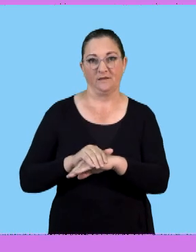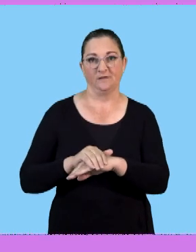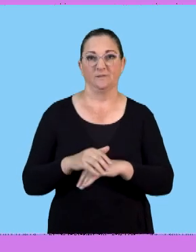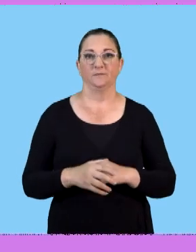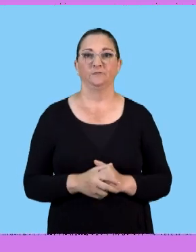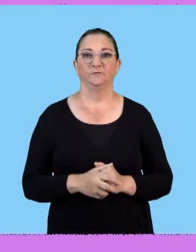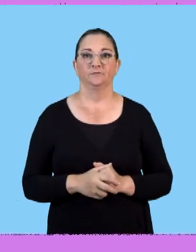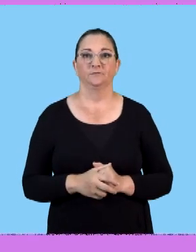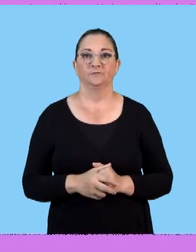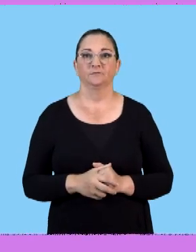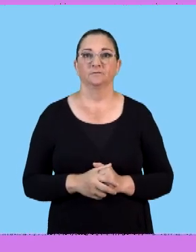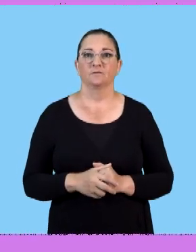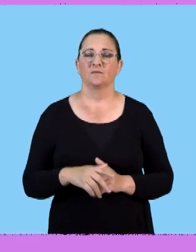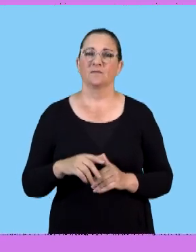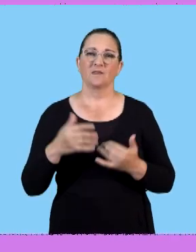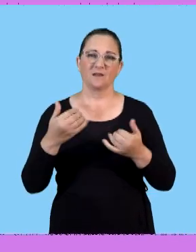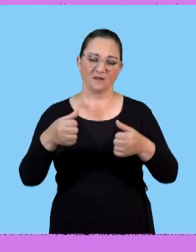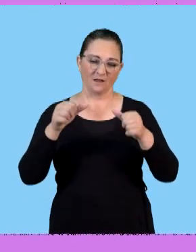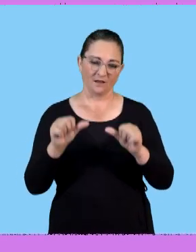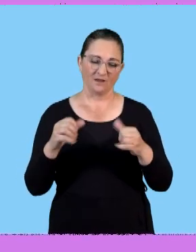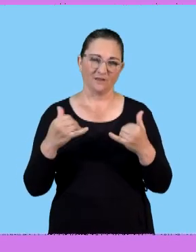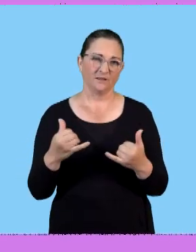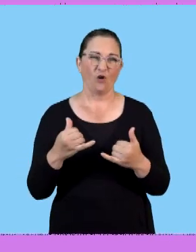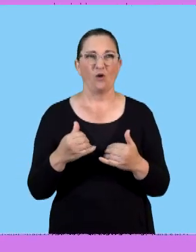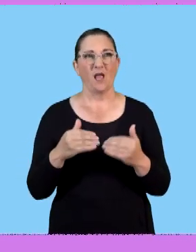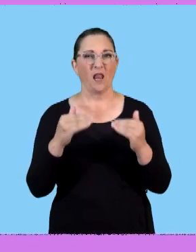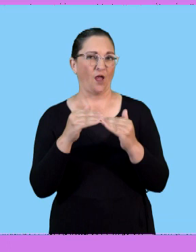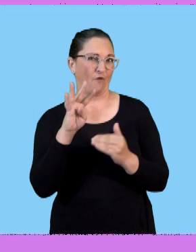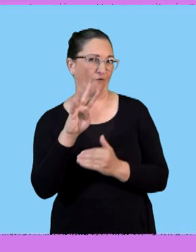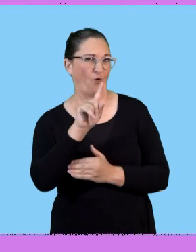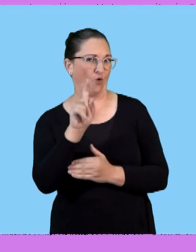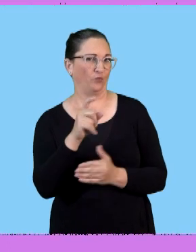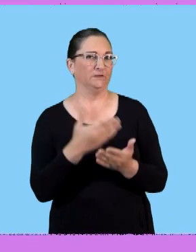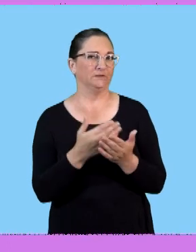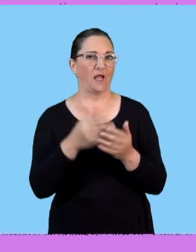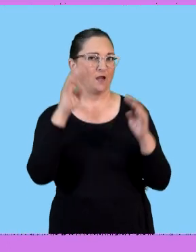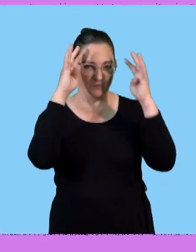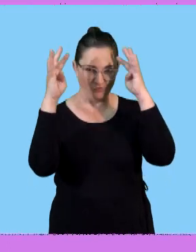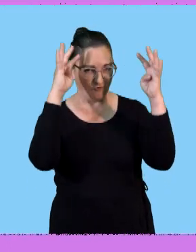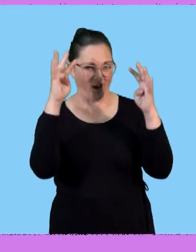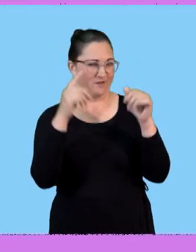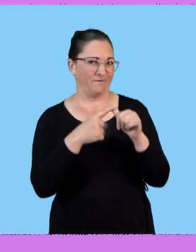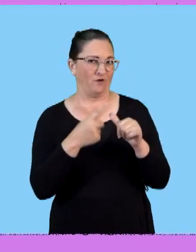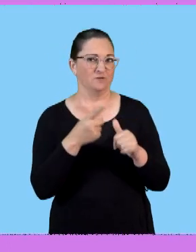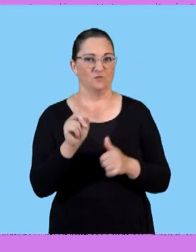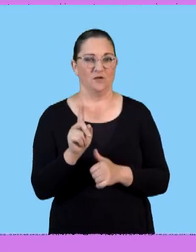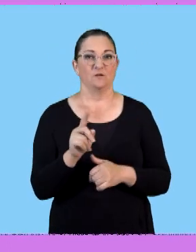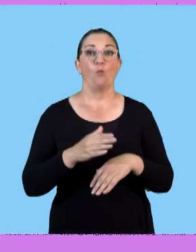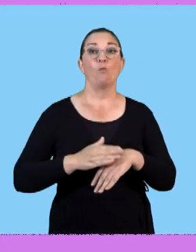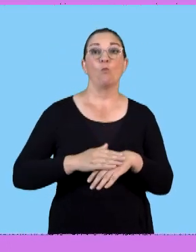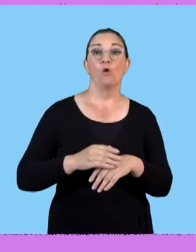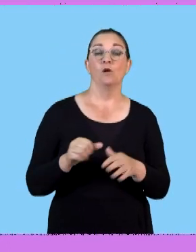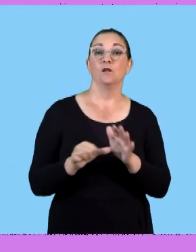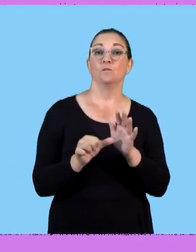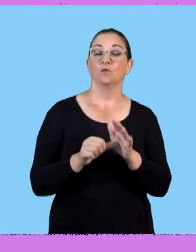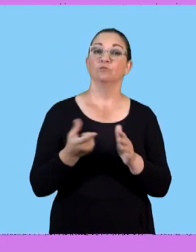That's the first one I'll list. What else? Remember, when they do a team sport, they learn to be disciplined,